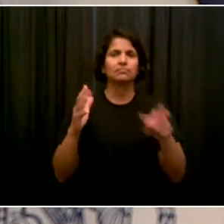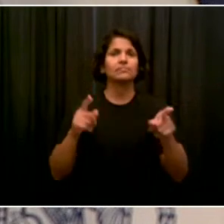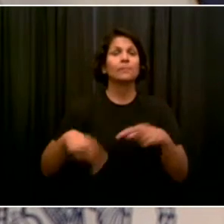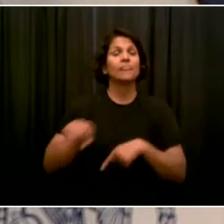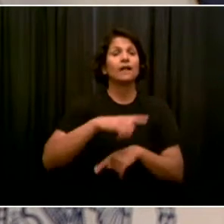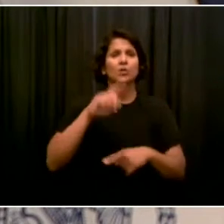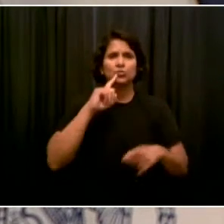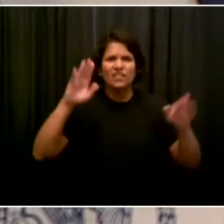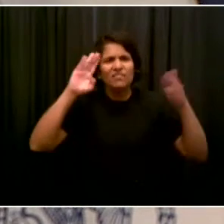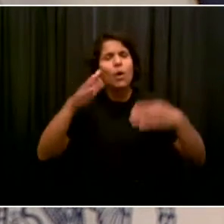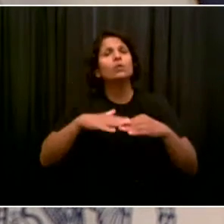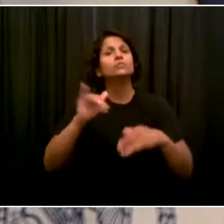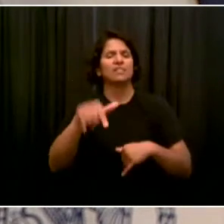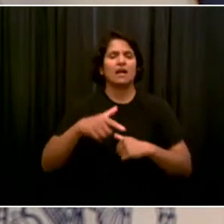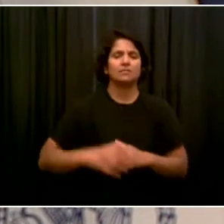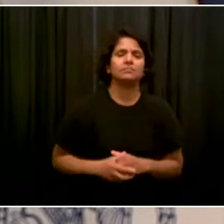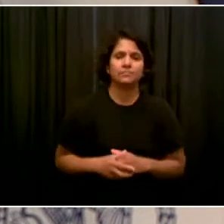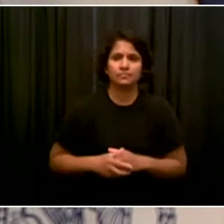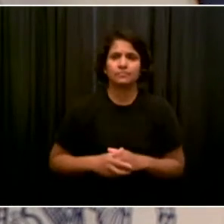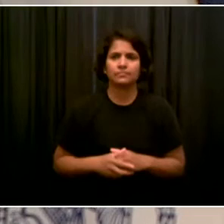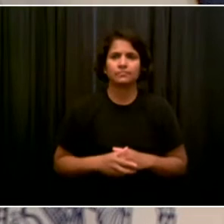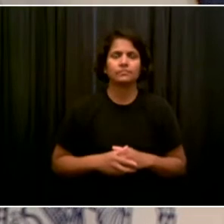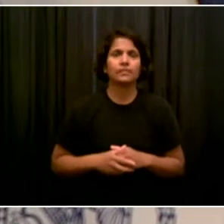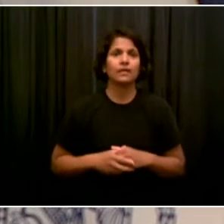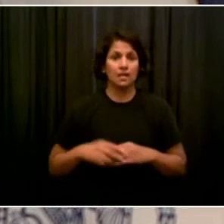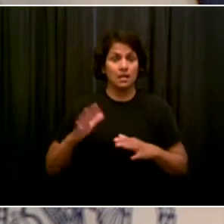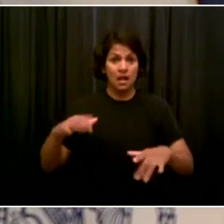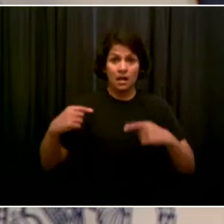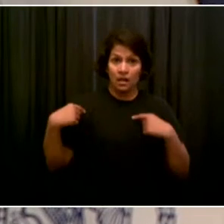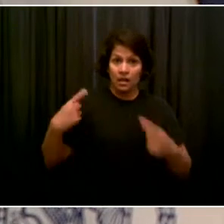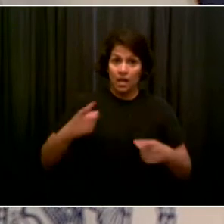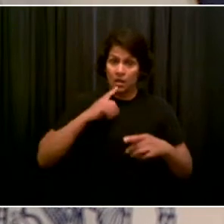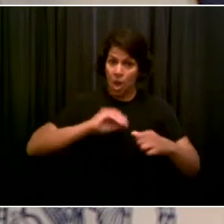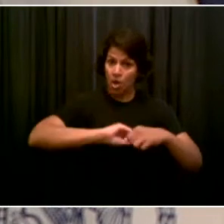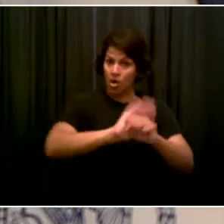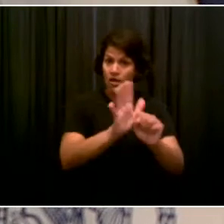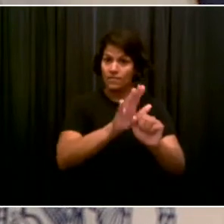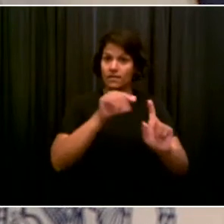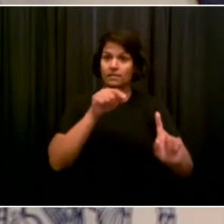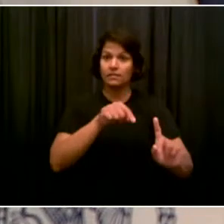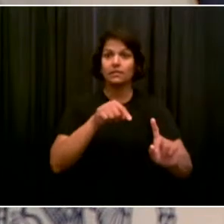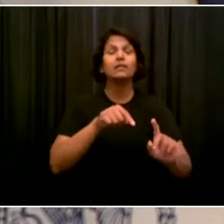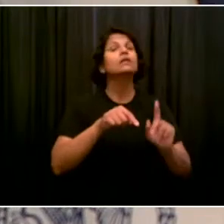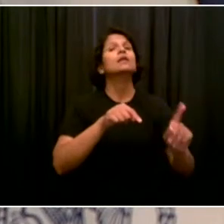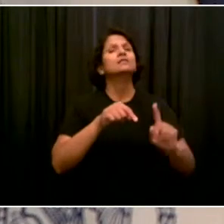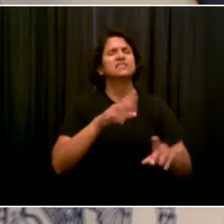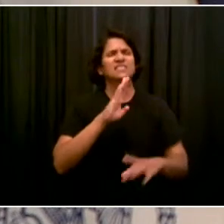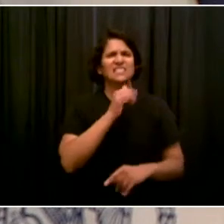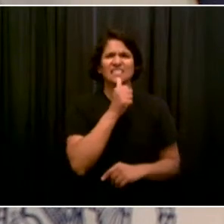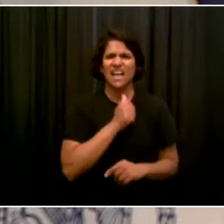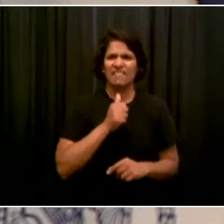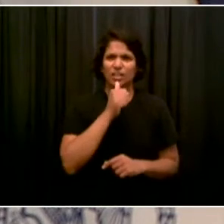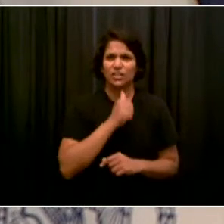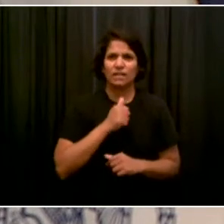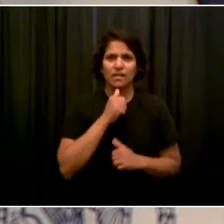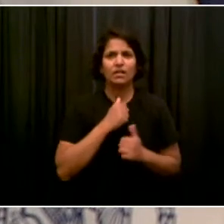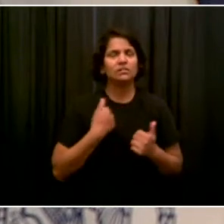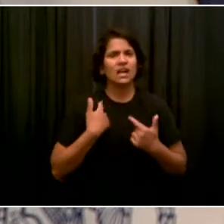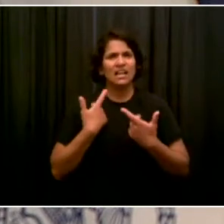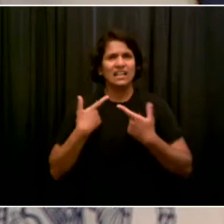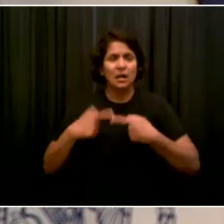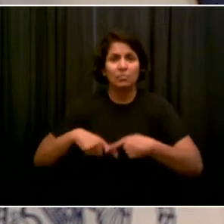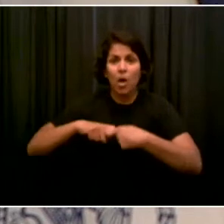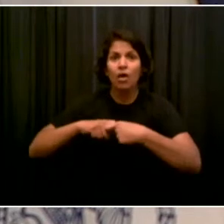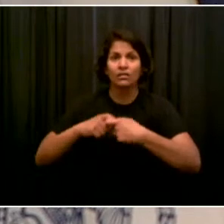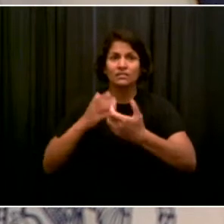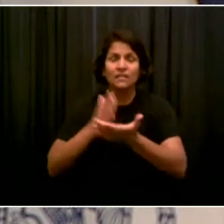on, everything that was normal in our society was suddenly gone. A lot got unmoored. It created tremendous pain.